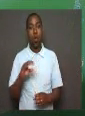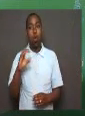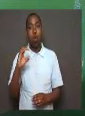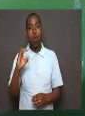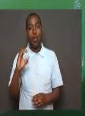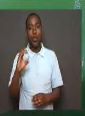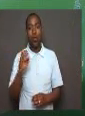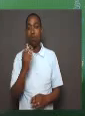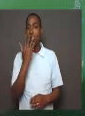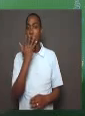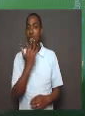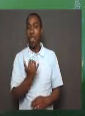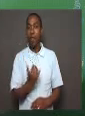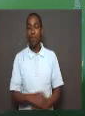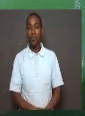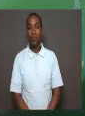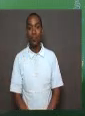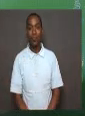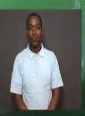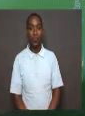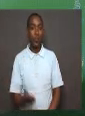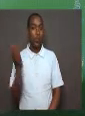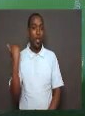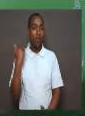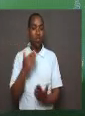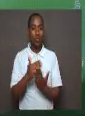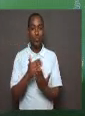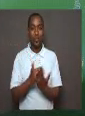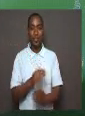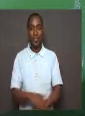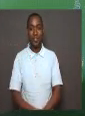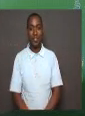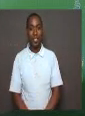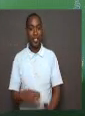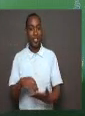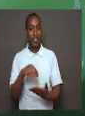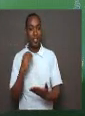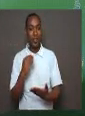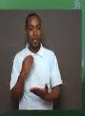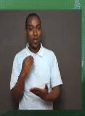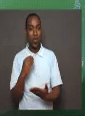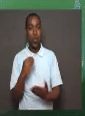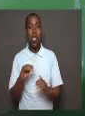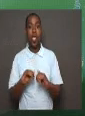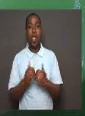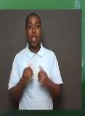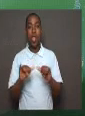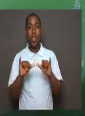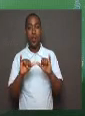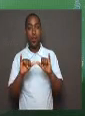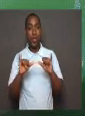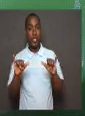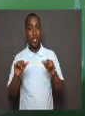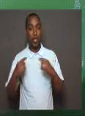of blood. In our last lesson, we learned how to measure pulse